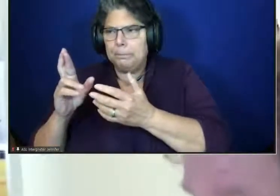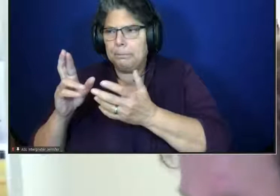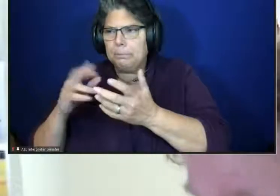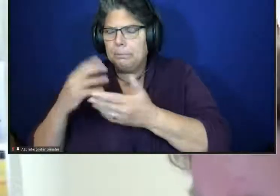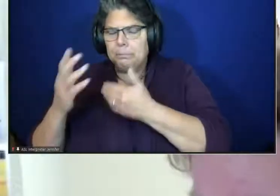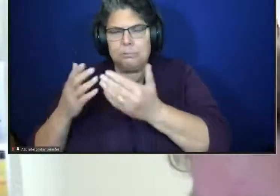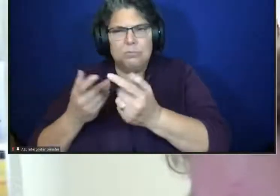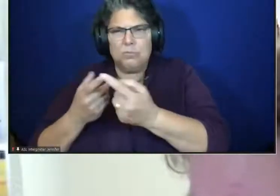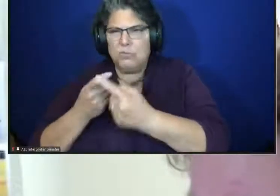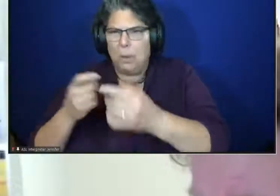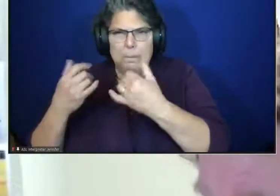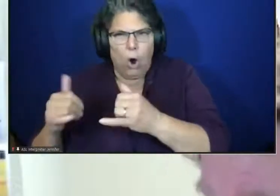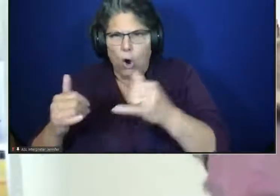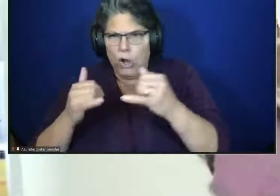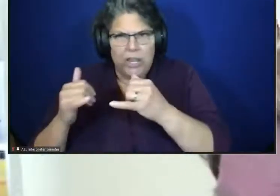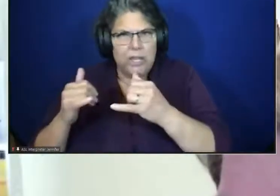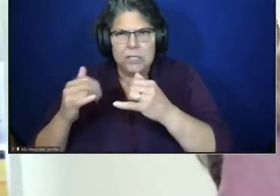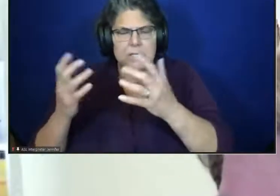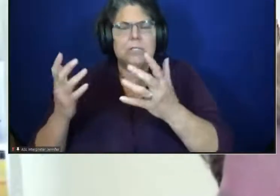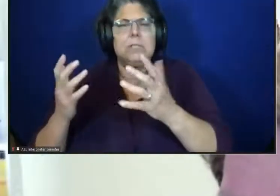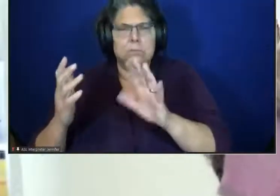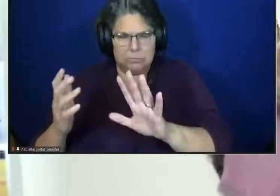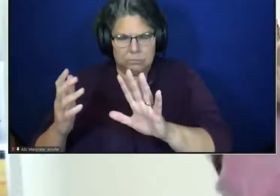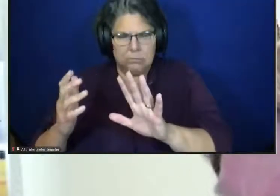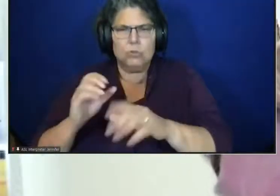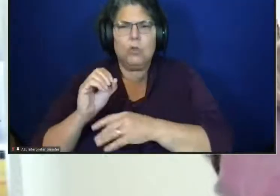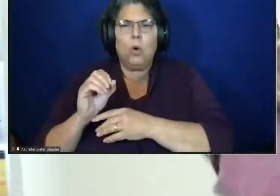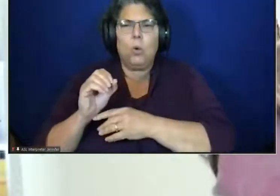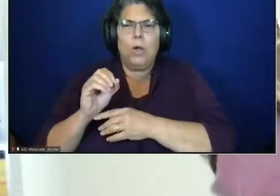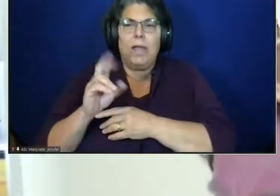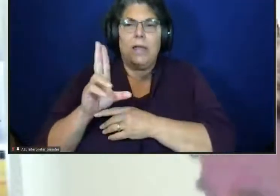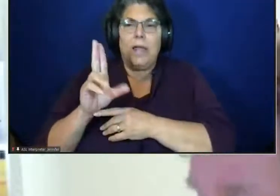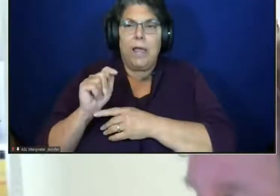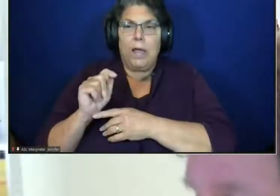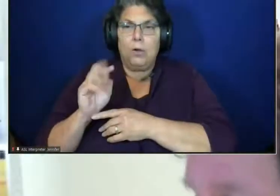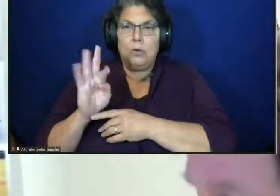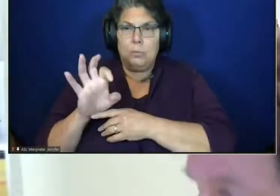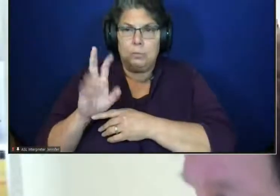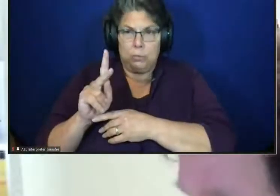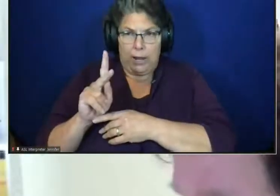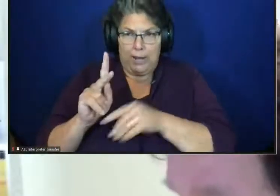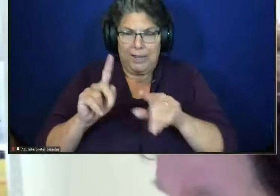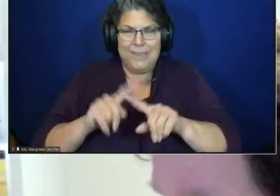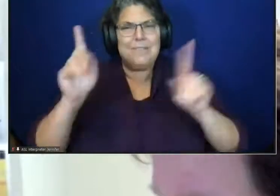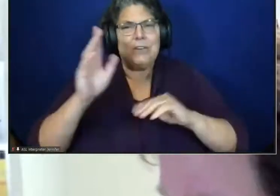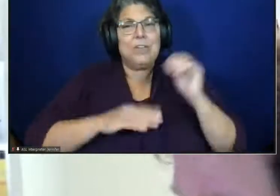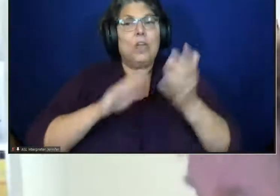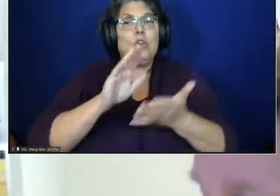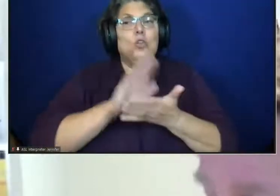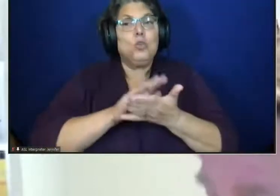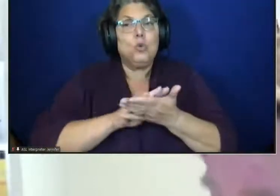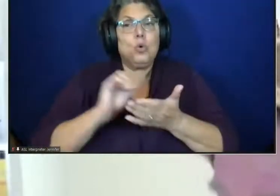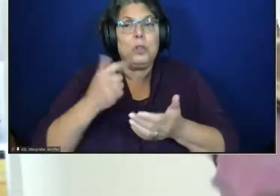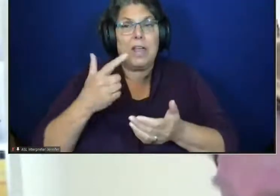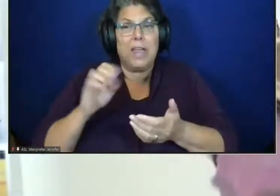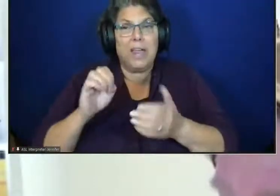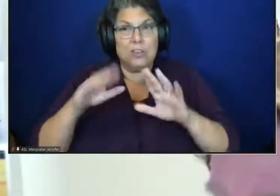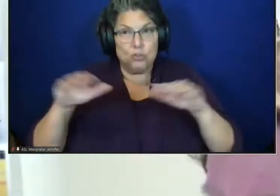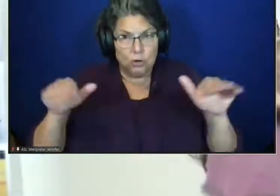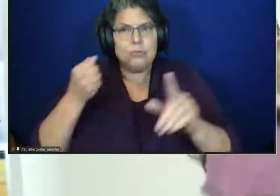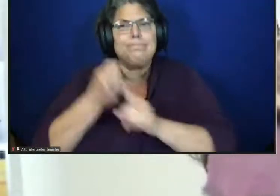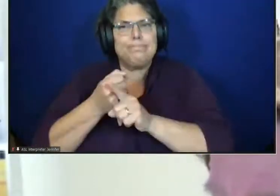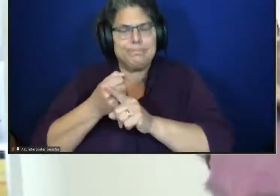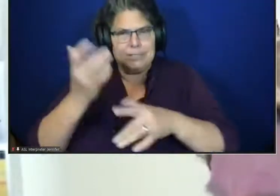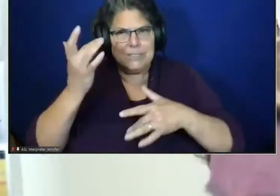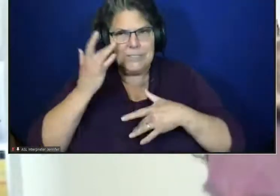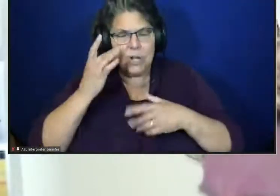through parties or that sort of thing. So an outbreak is different than people who are school-age children who have it, or even a case